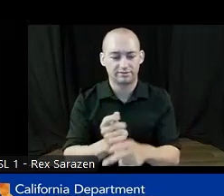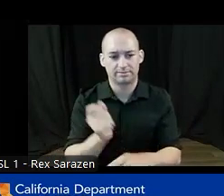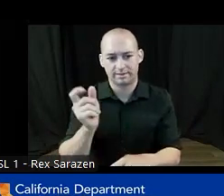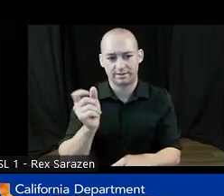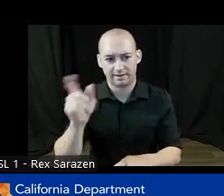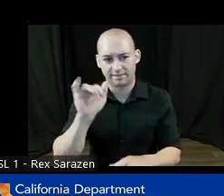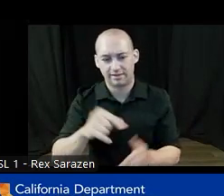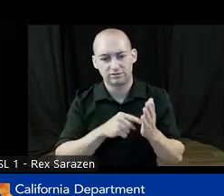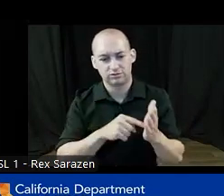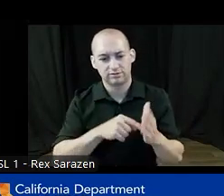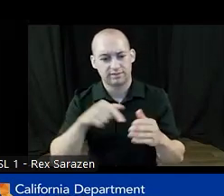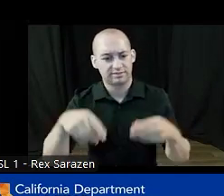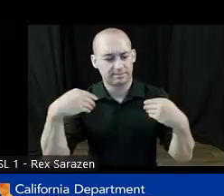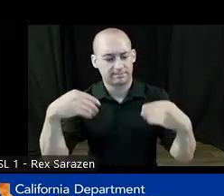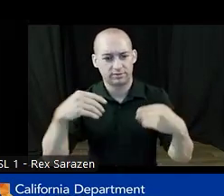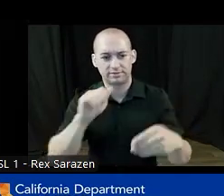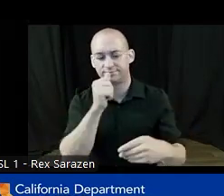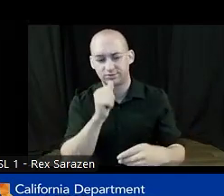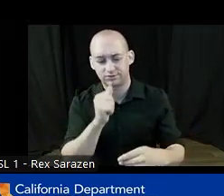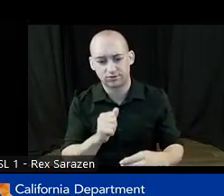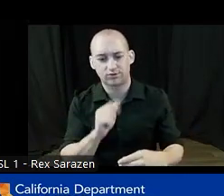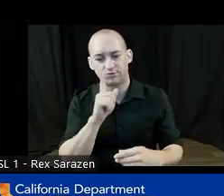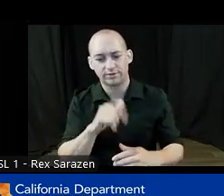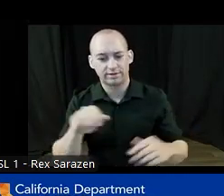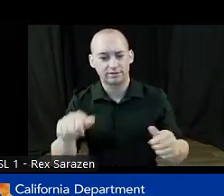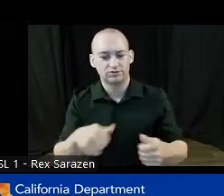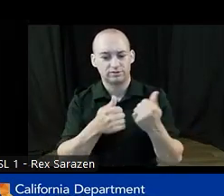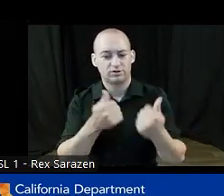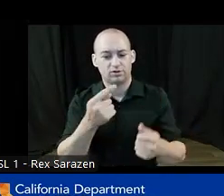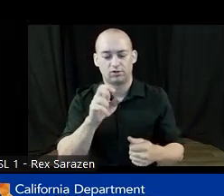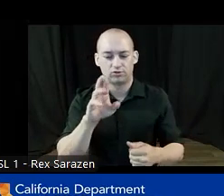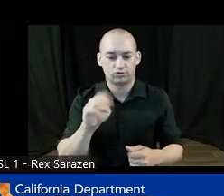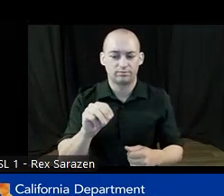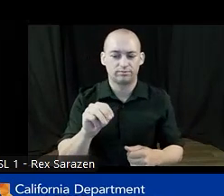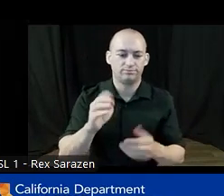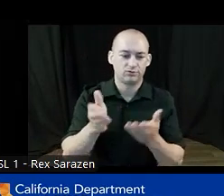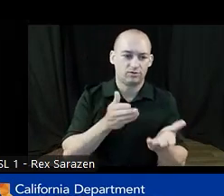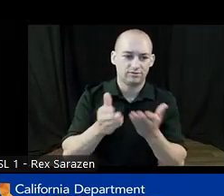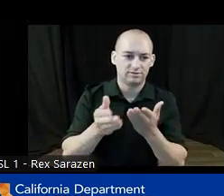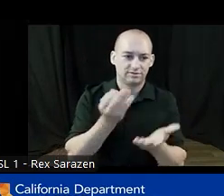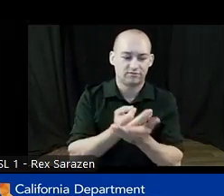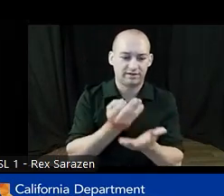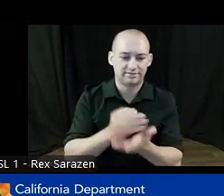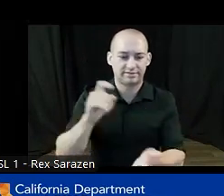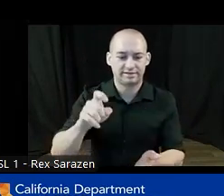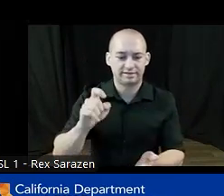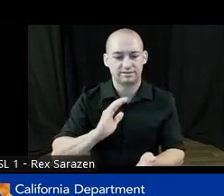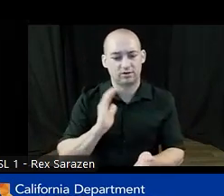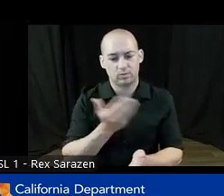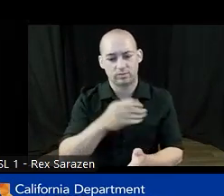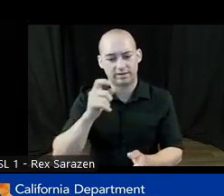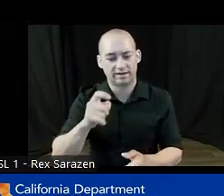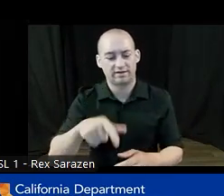that market has struggled to really address the long-term services and supports financing needs. So we need to find